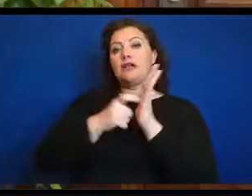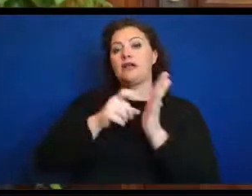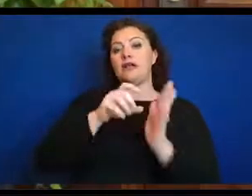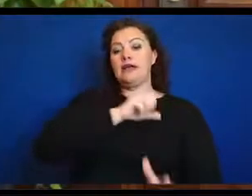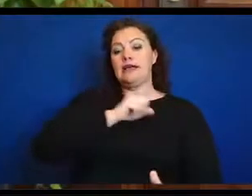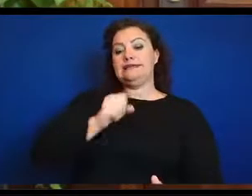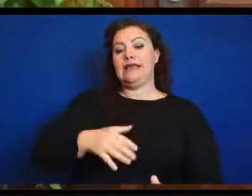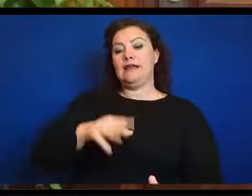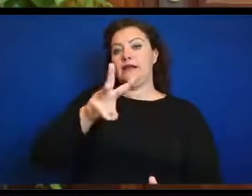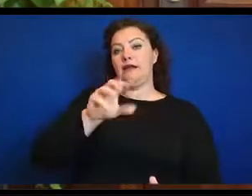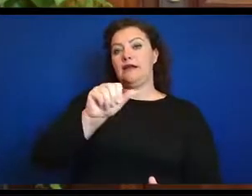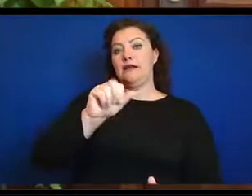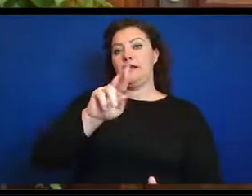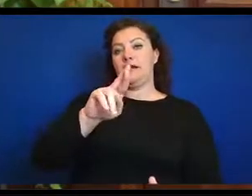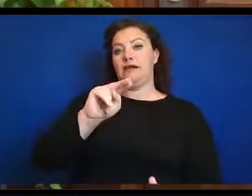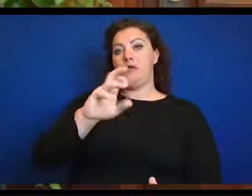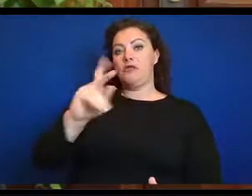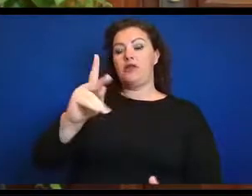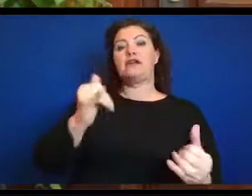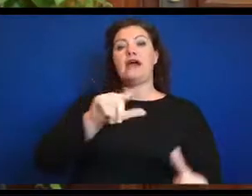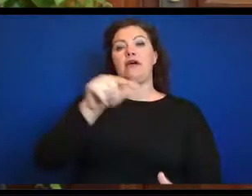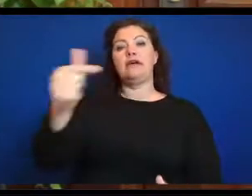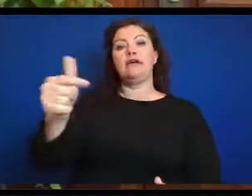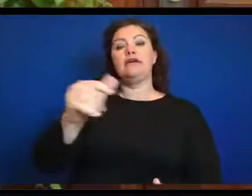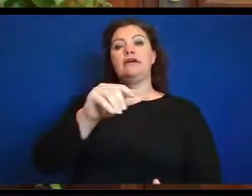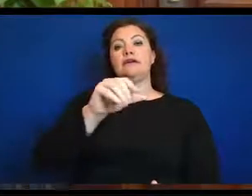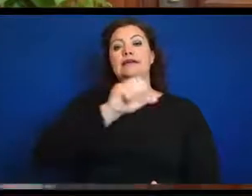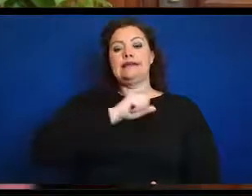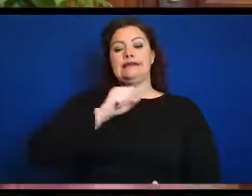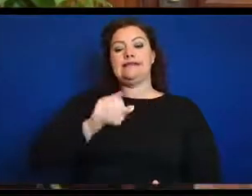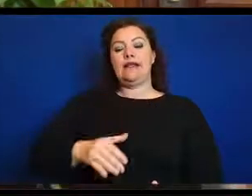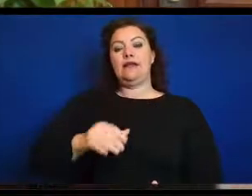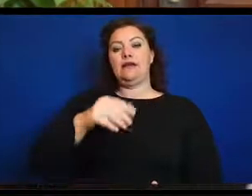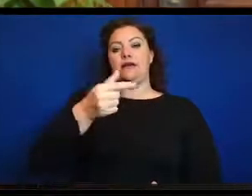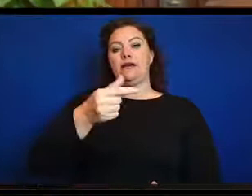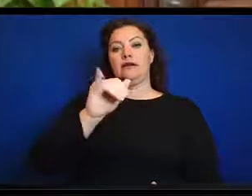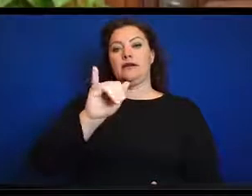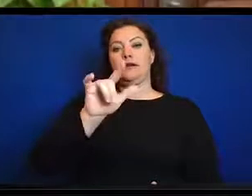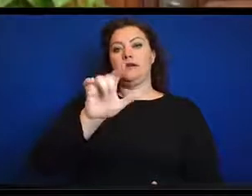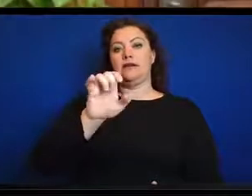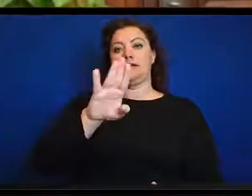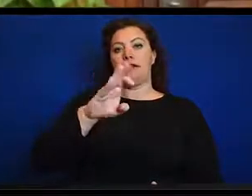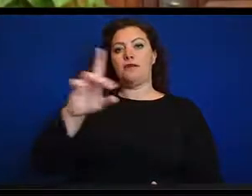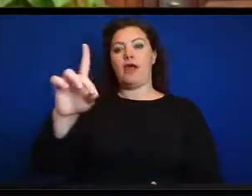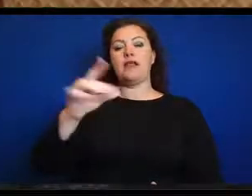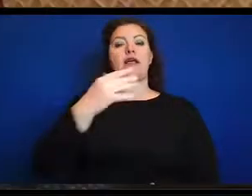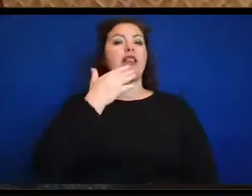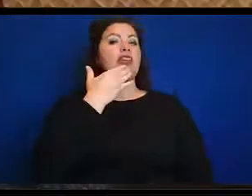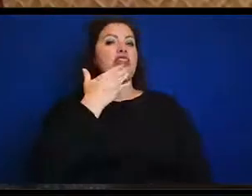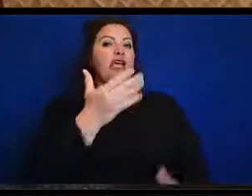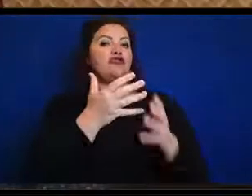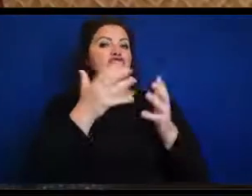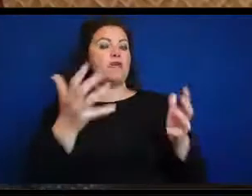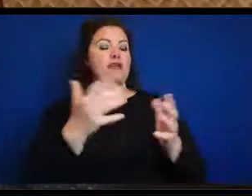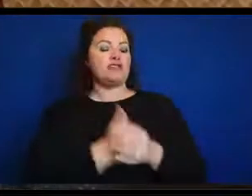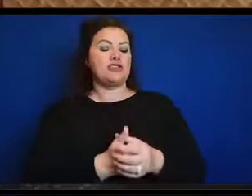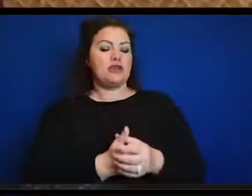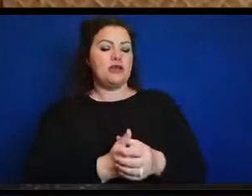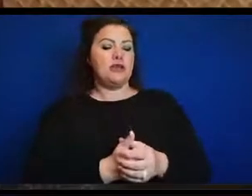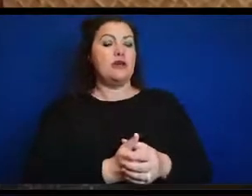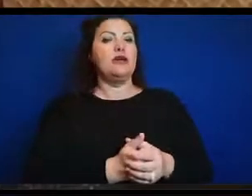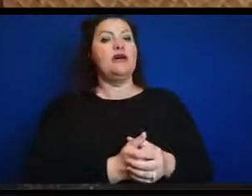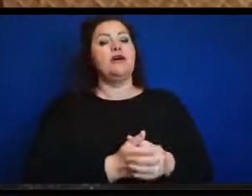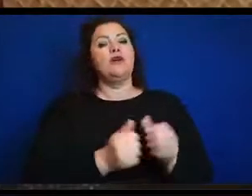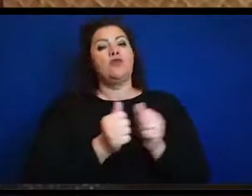has joined us, and I'll now turn to Senator Gillibrand. Thank you so much, Mr. Chairman. In comparison